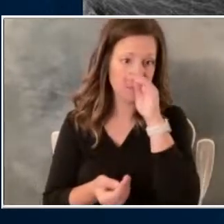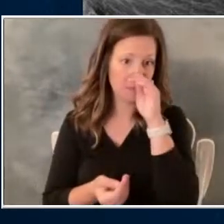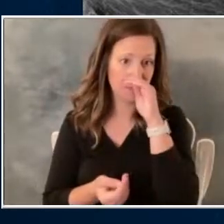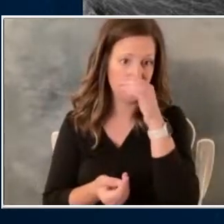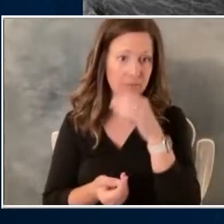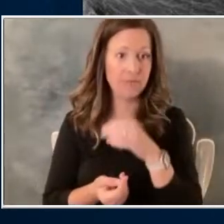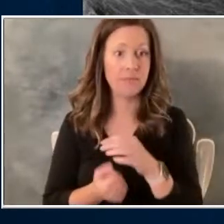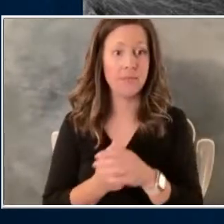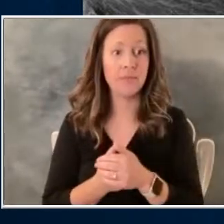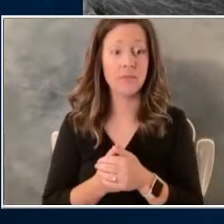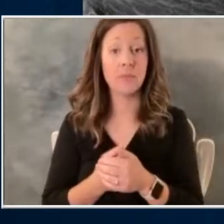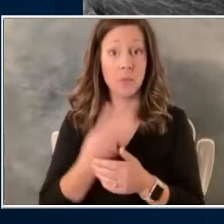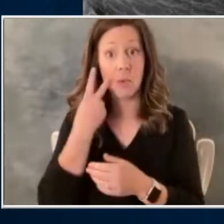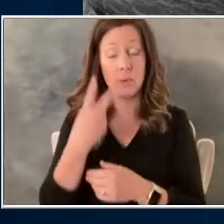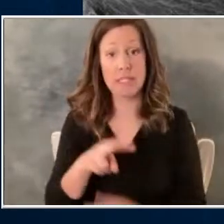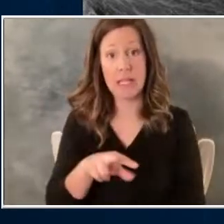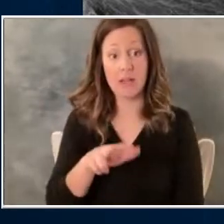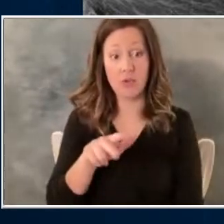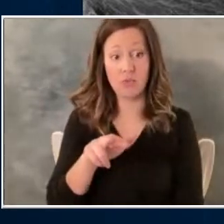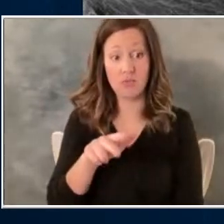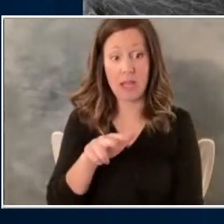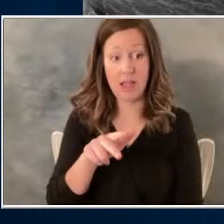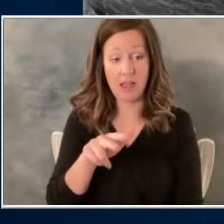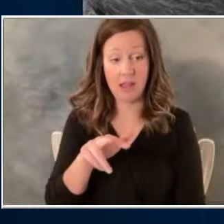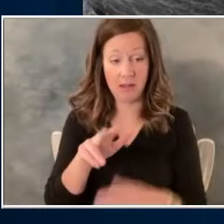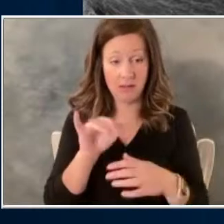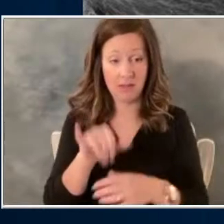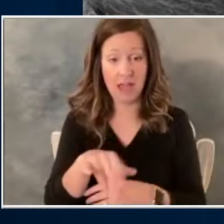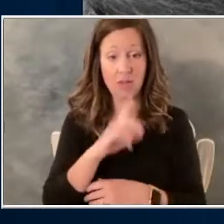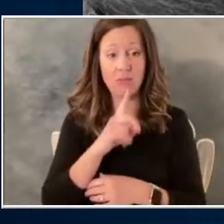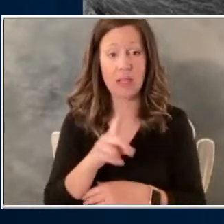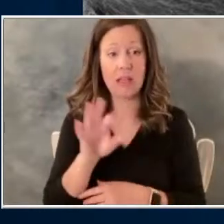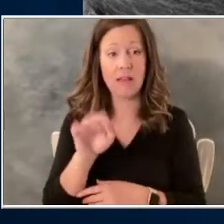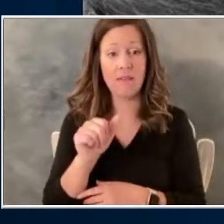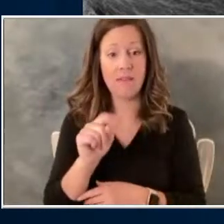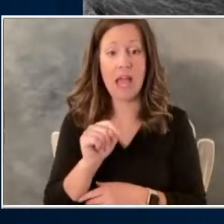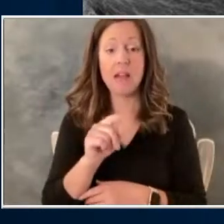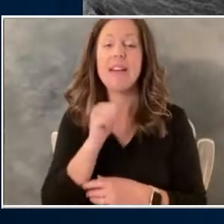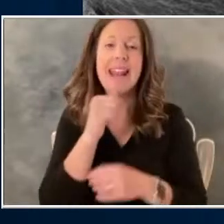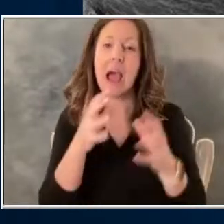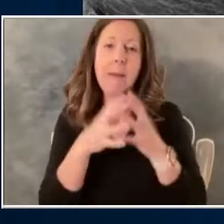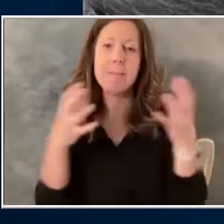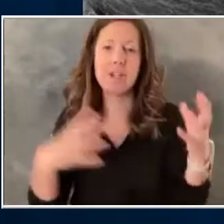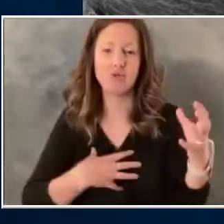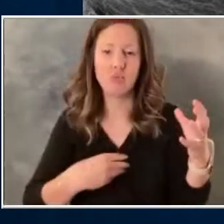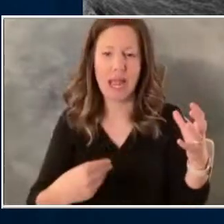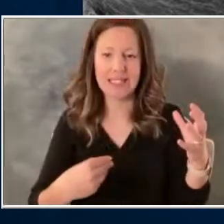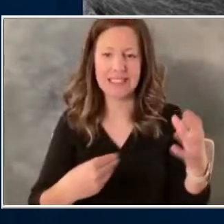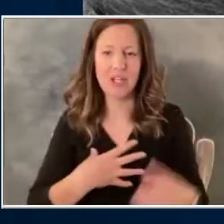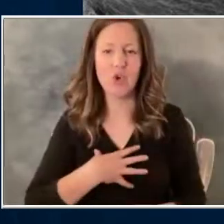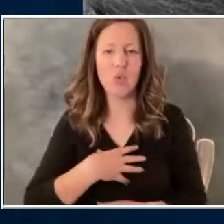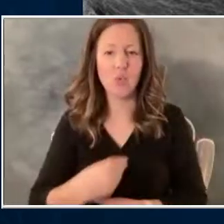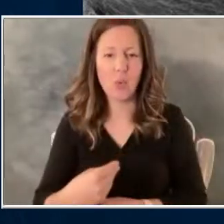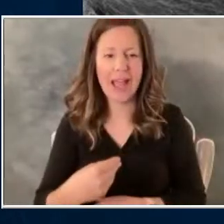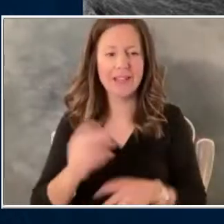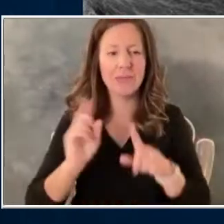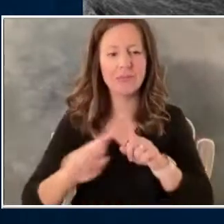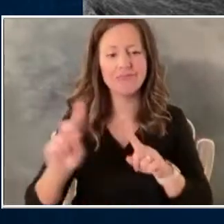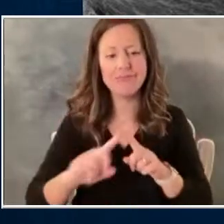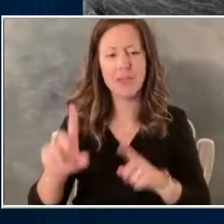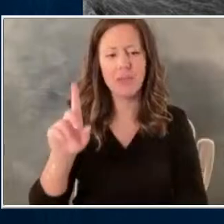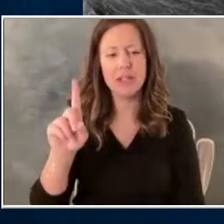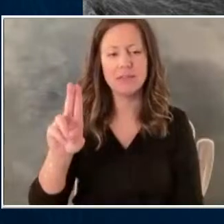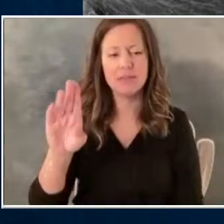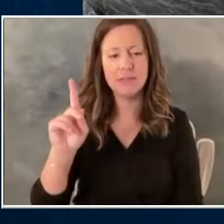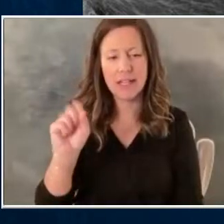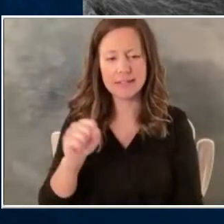can see is breast fat, and you see very little white, which are some residual lobular and ductal breast tissue. When